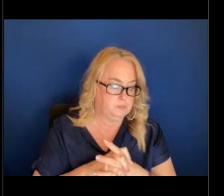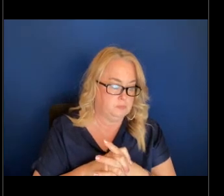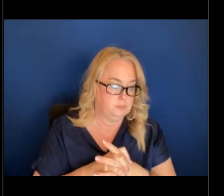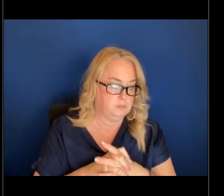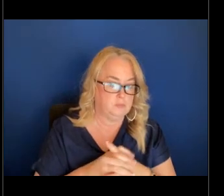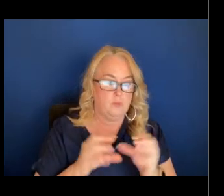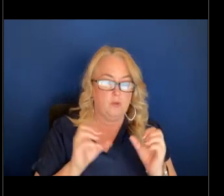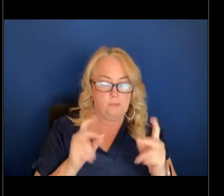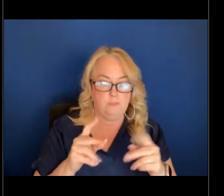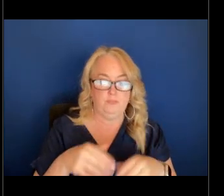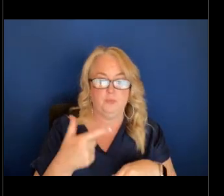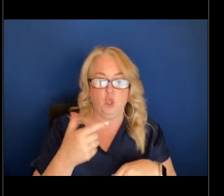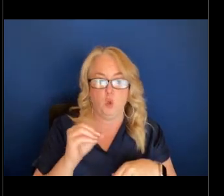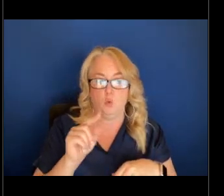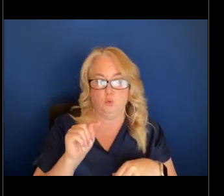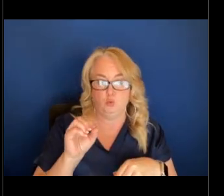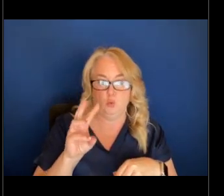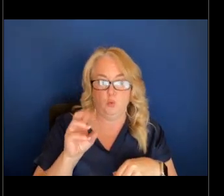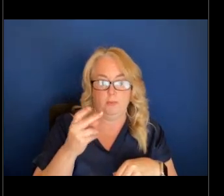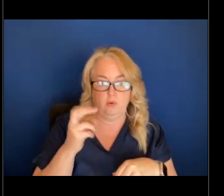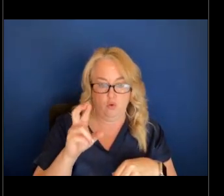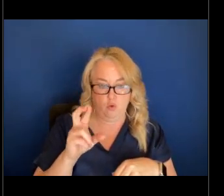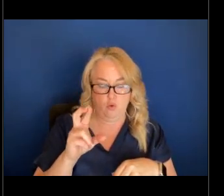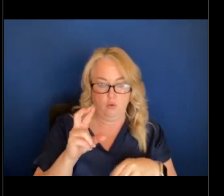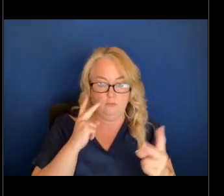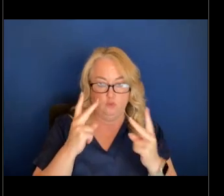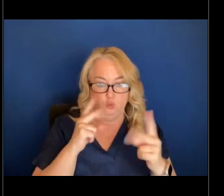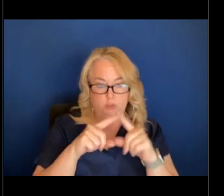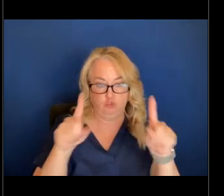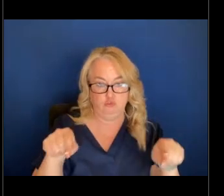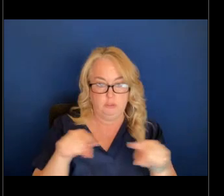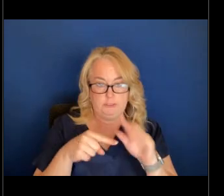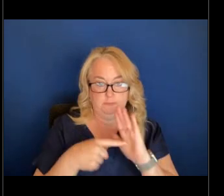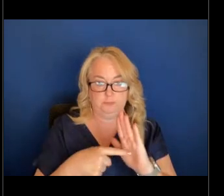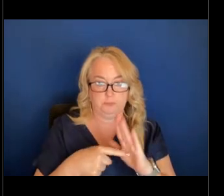The GoToWebinar platform viewing screen.